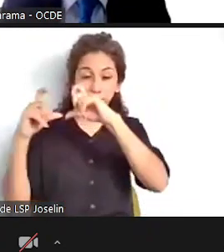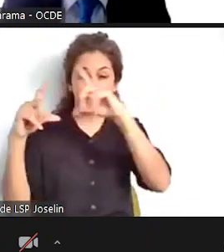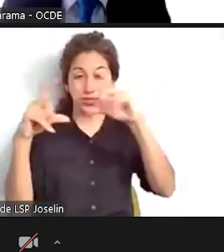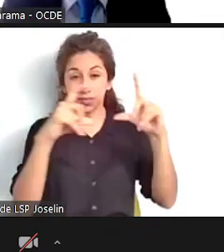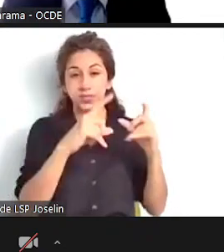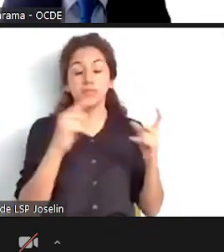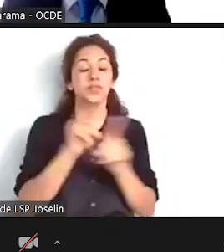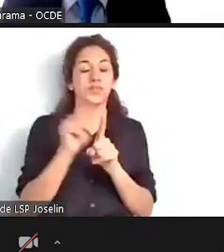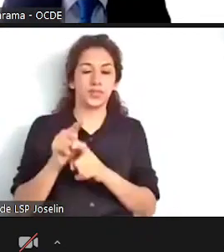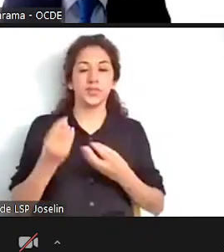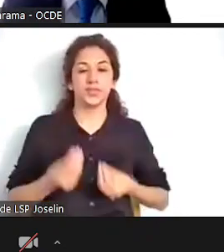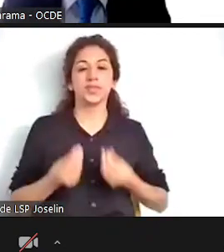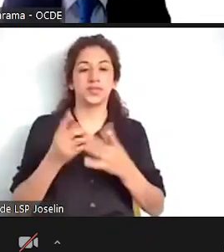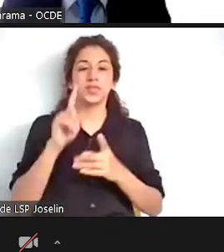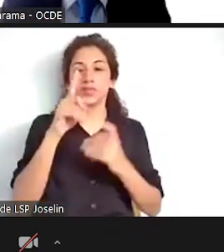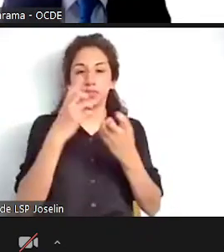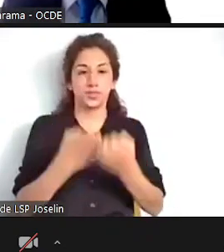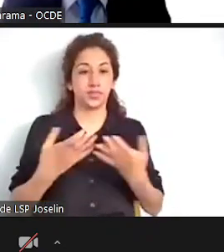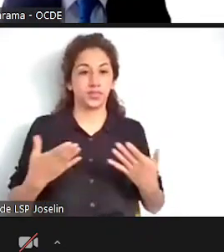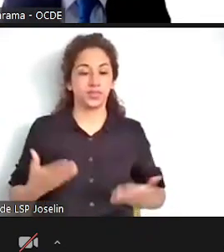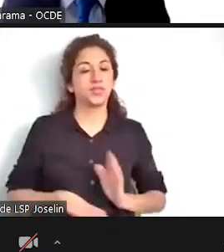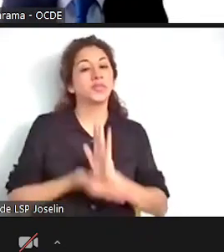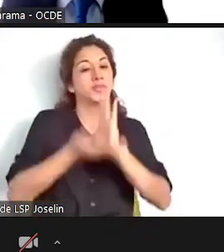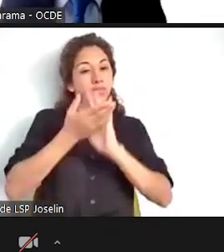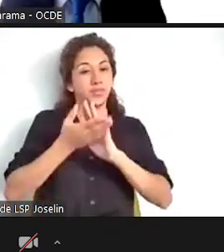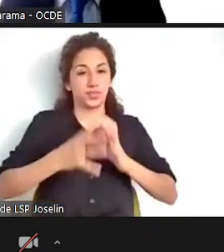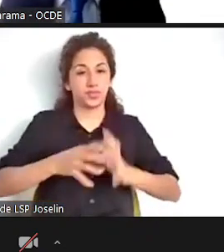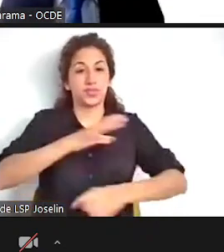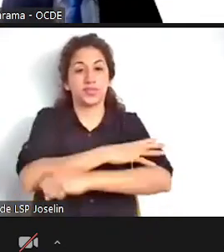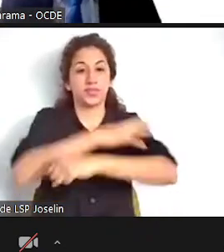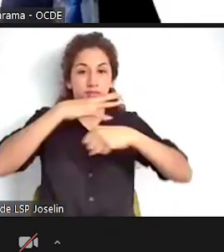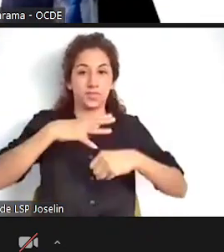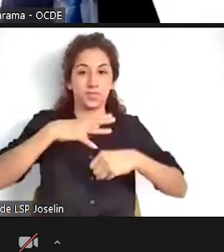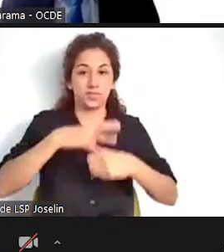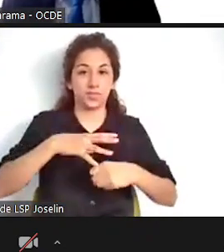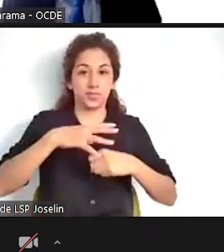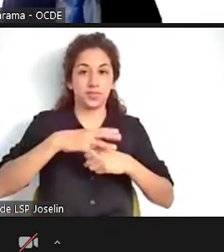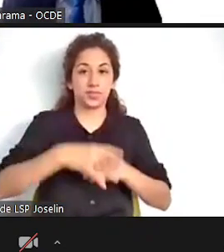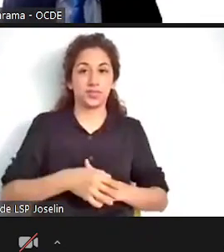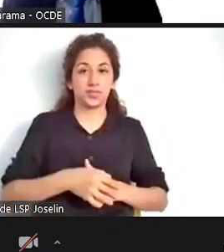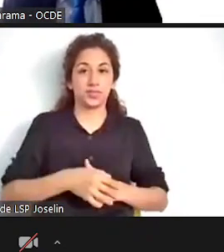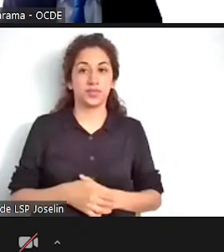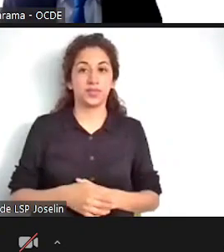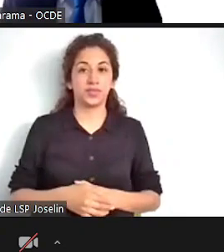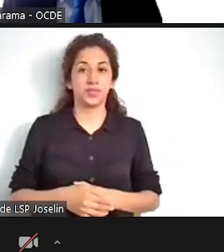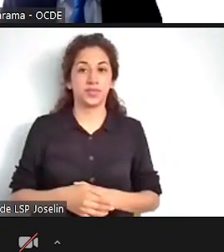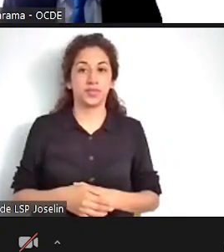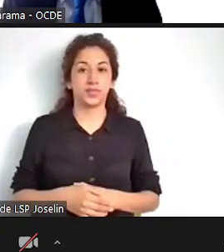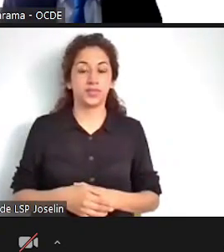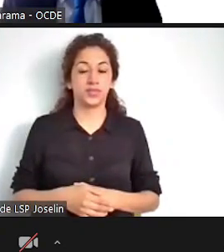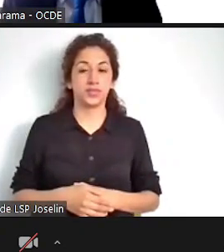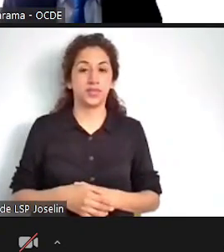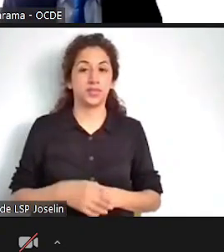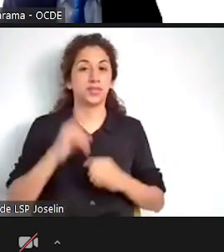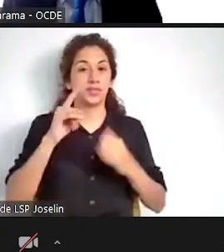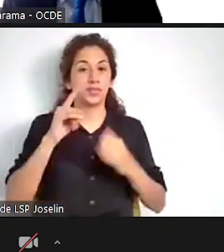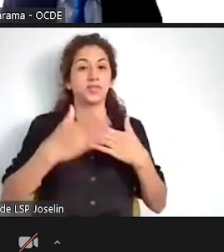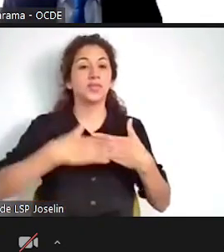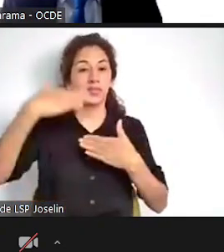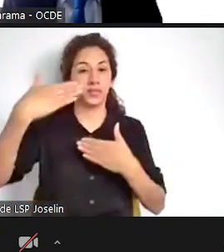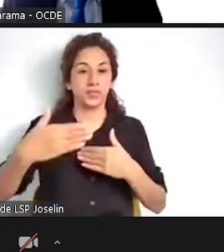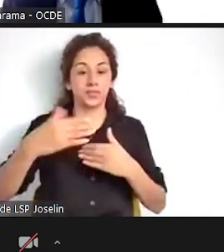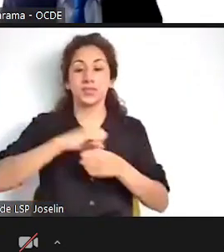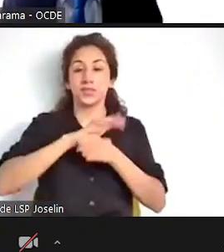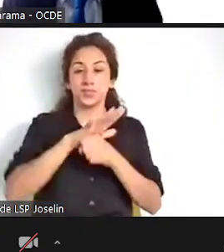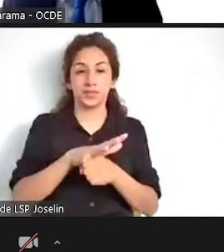ecotourism that we also offer is one of the elements that can drive and then bring the